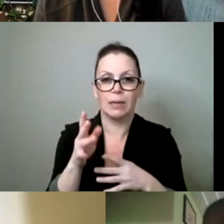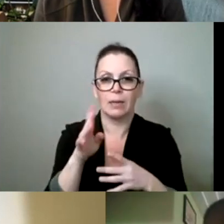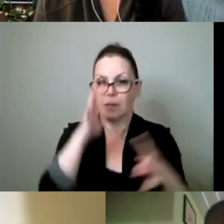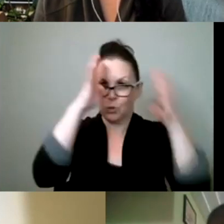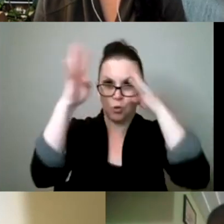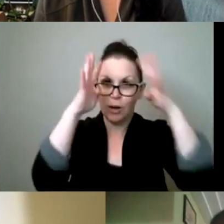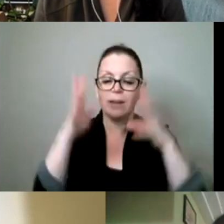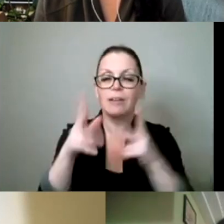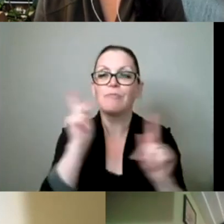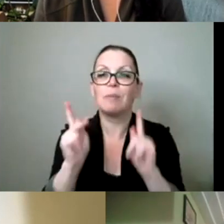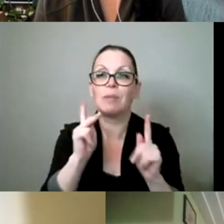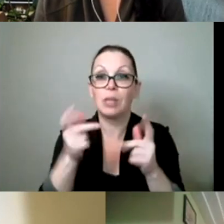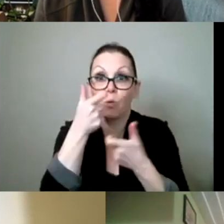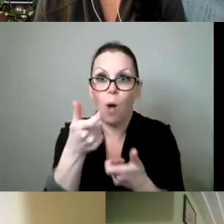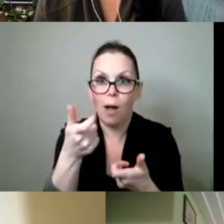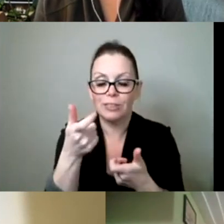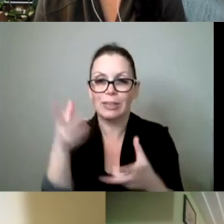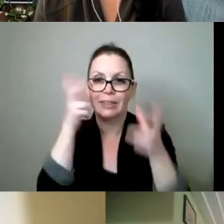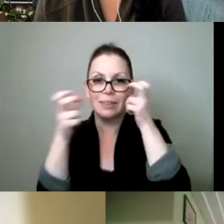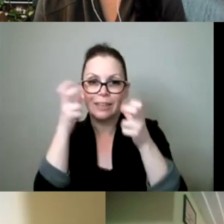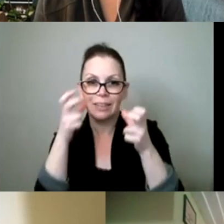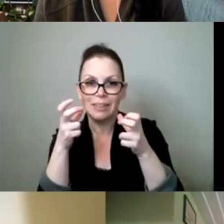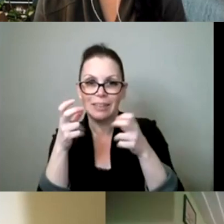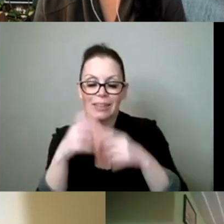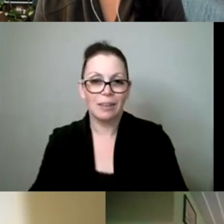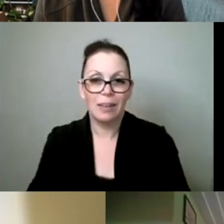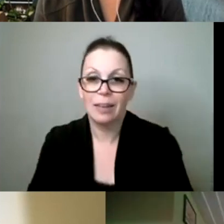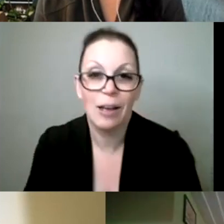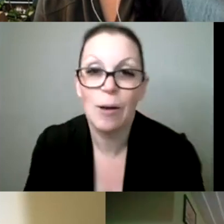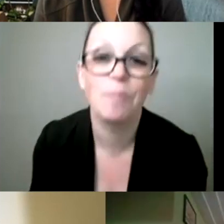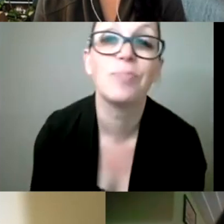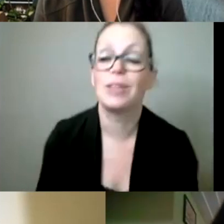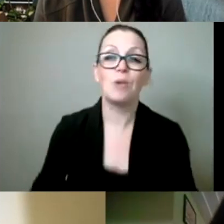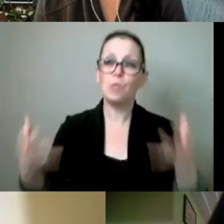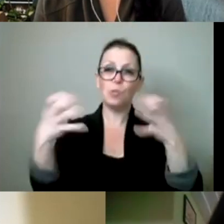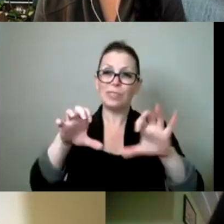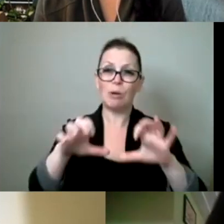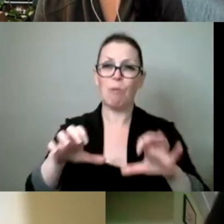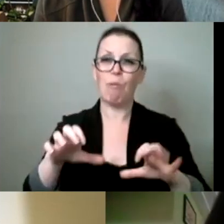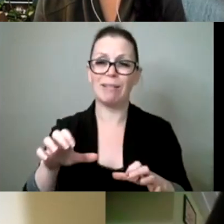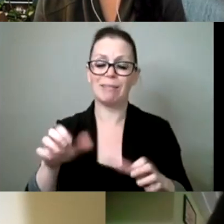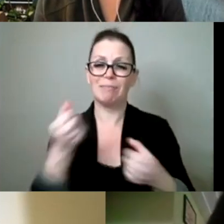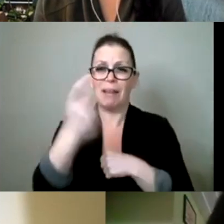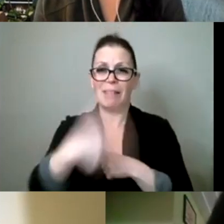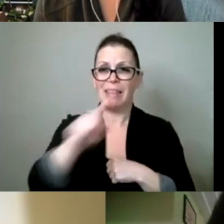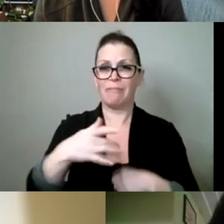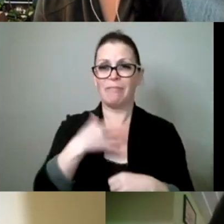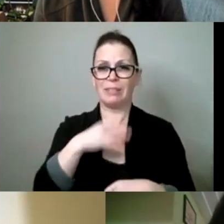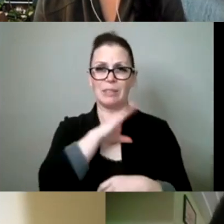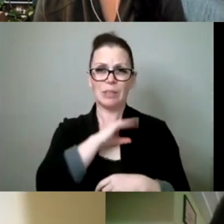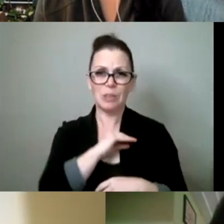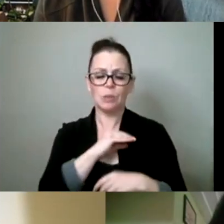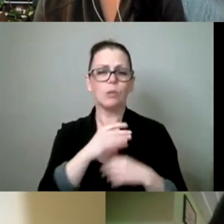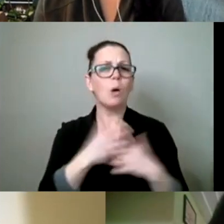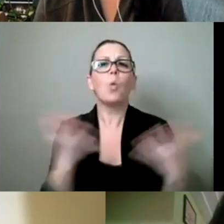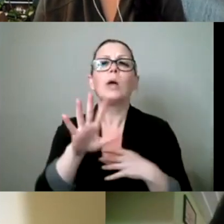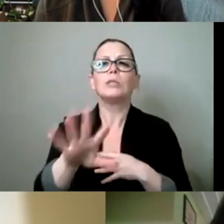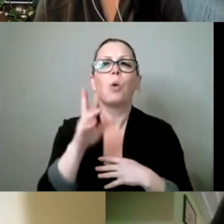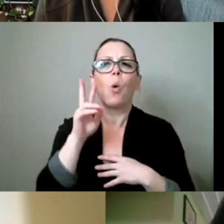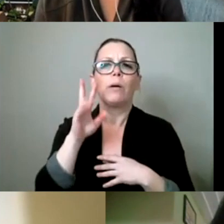us, and just try not to bring them down. But what thoughts do you have so that tomorrow,